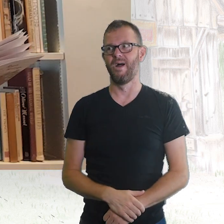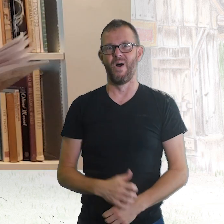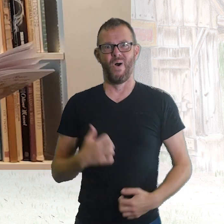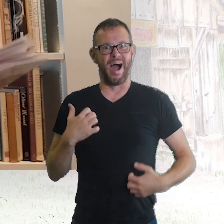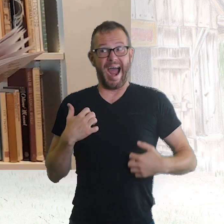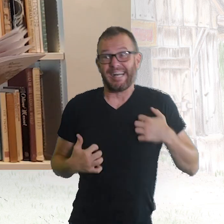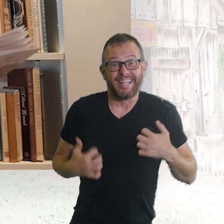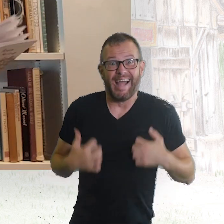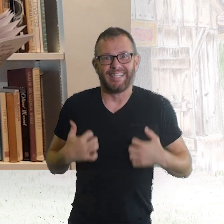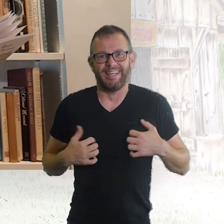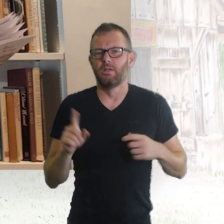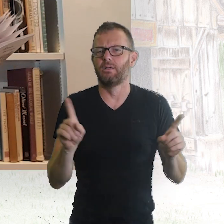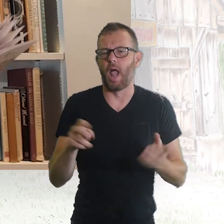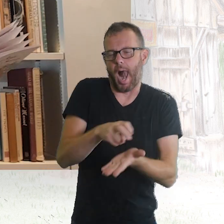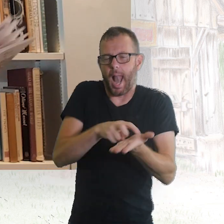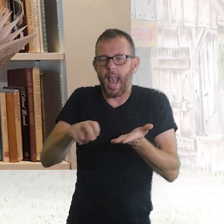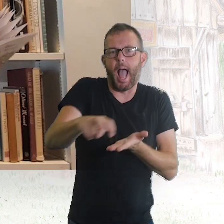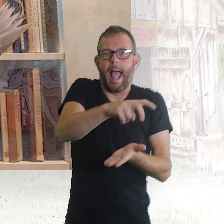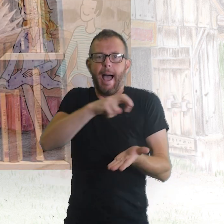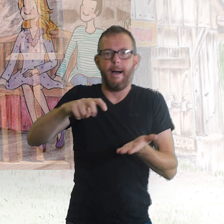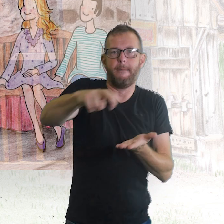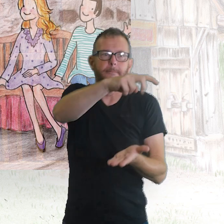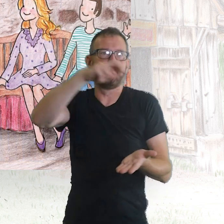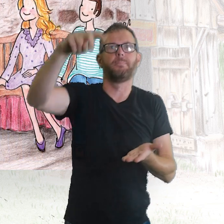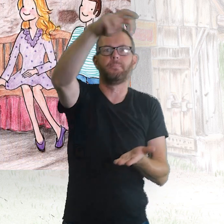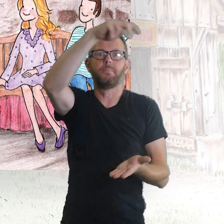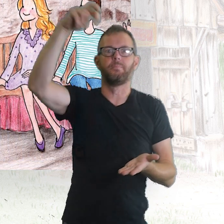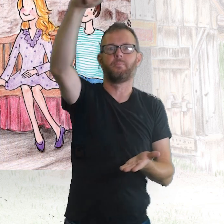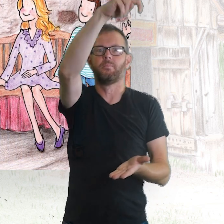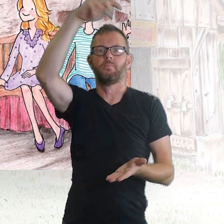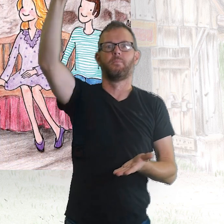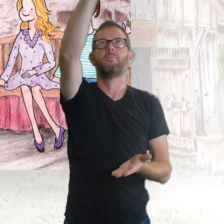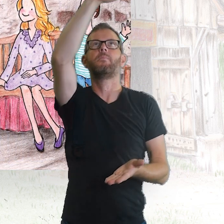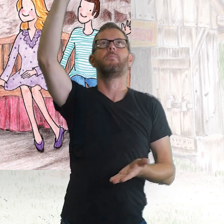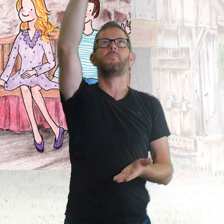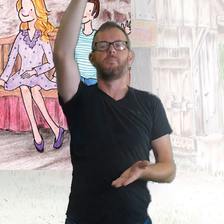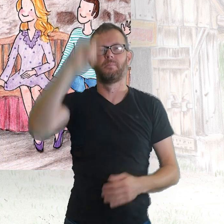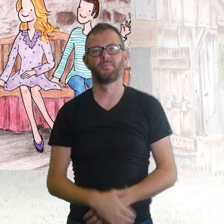It was exciting to climb the spiral stone staircases